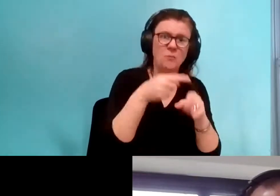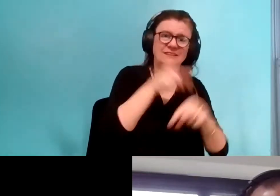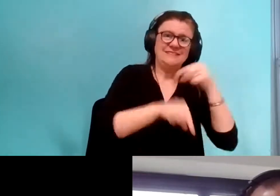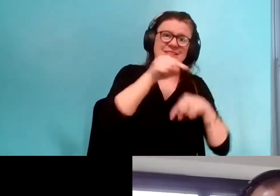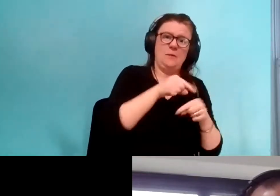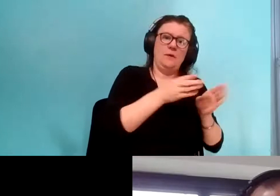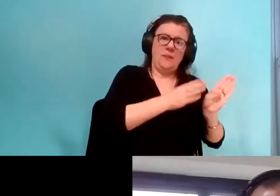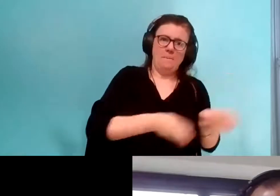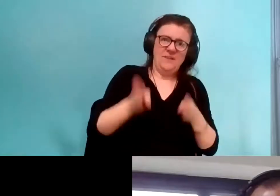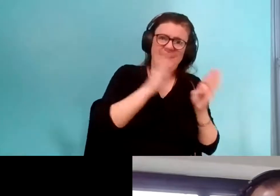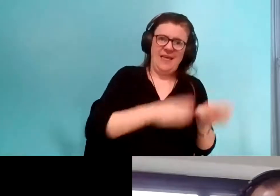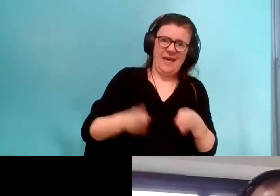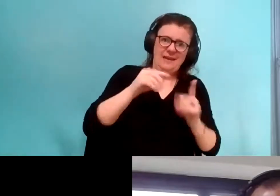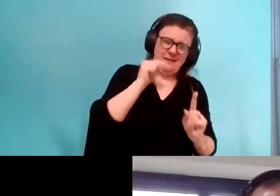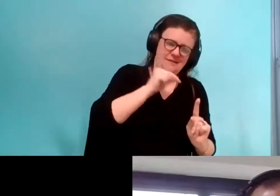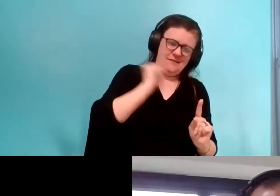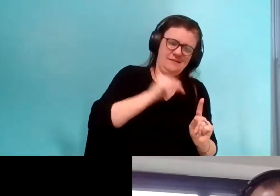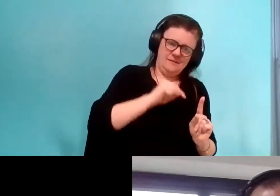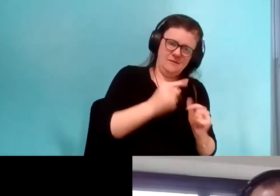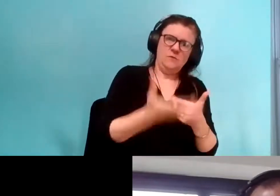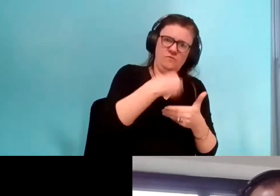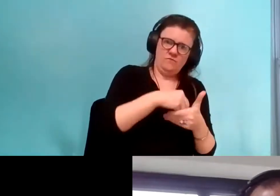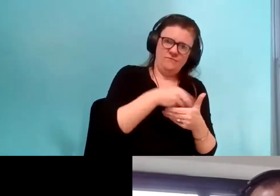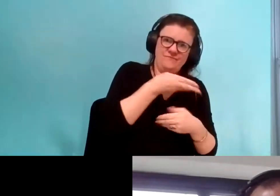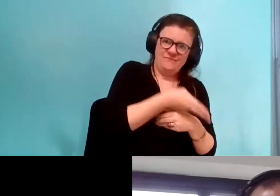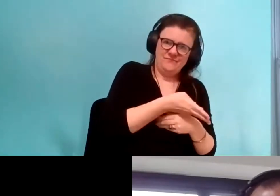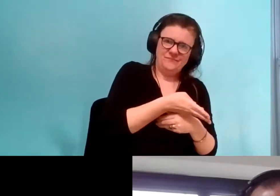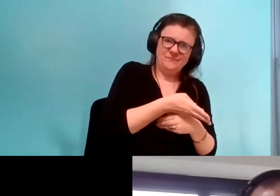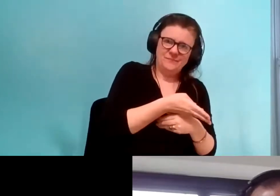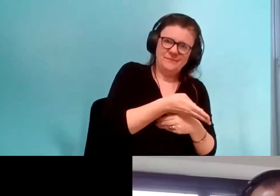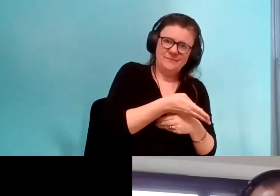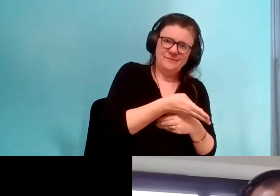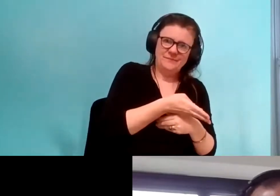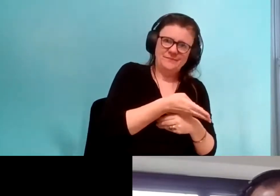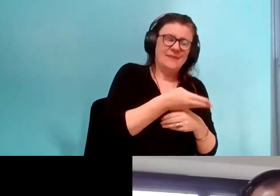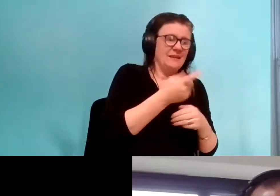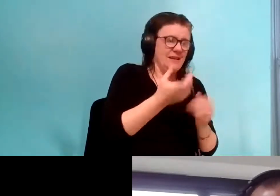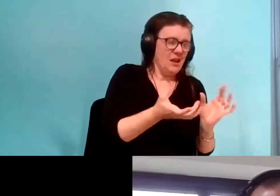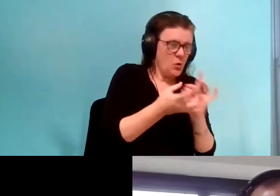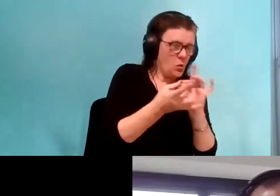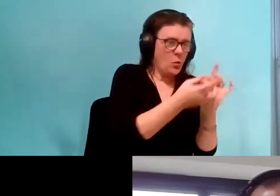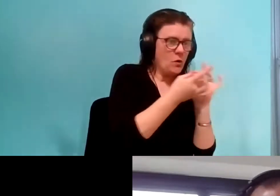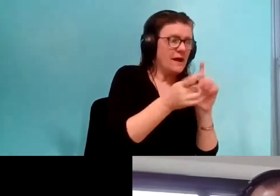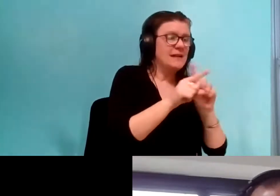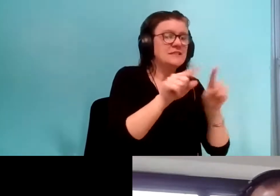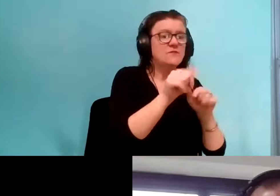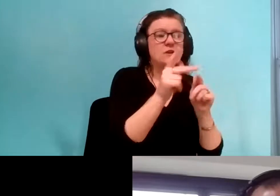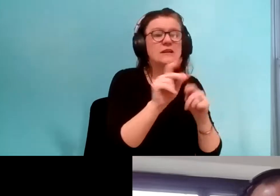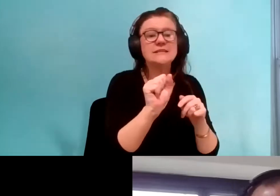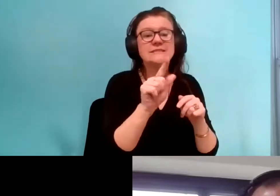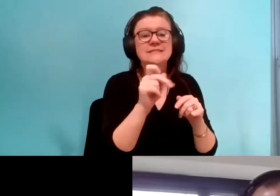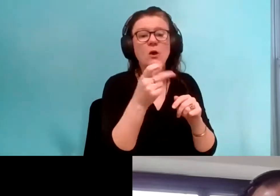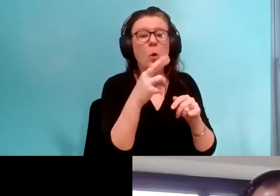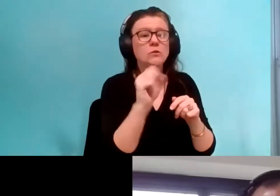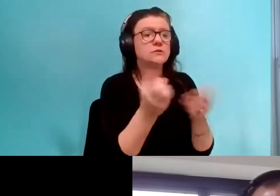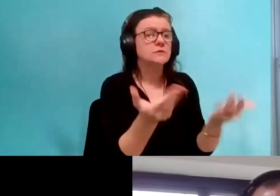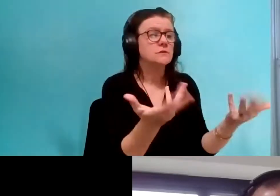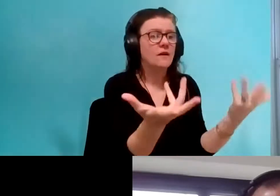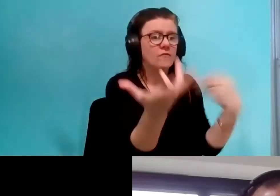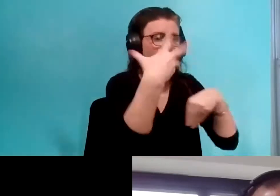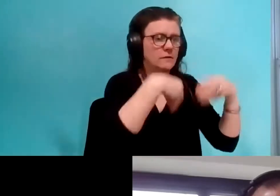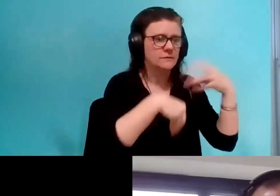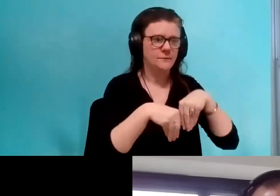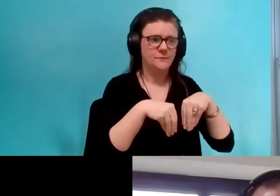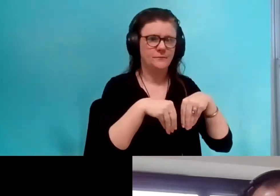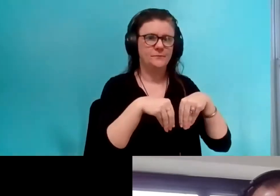Statistics Development Strategy, proper coordination that includes different stakeholders and so on. And what we've seen